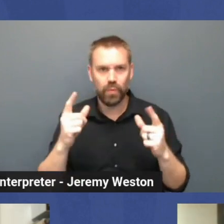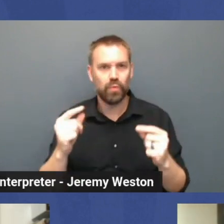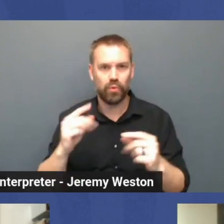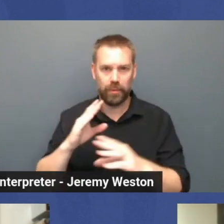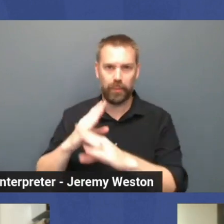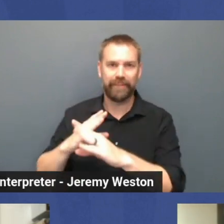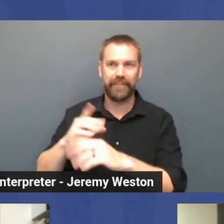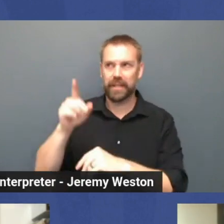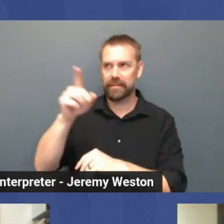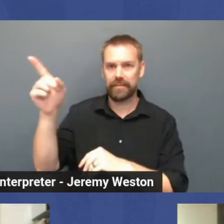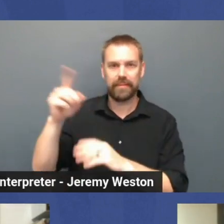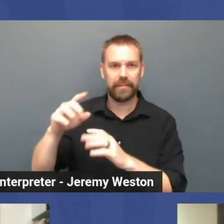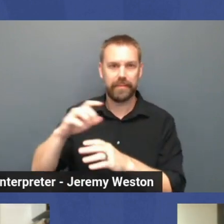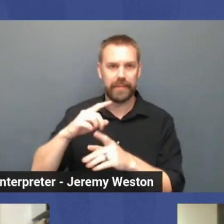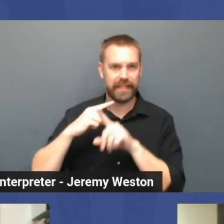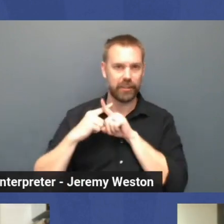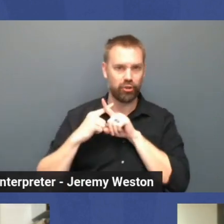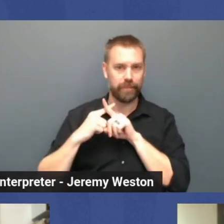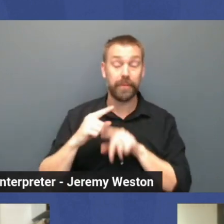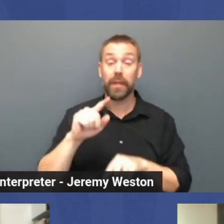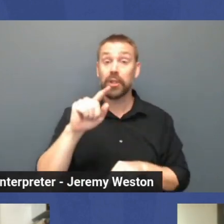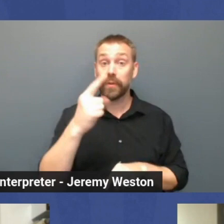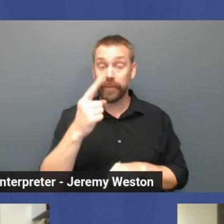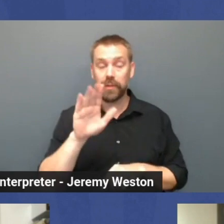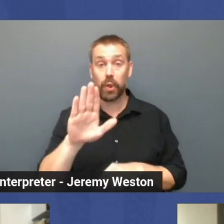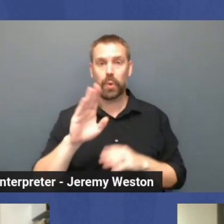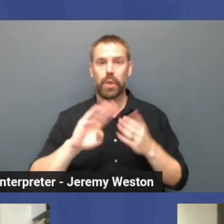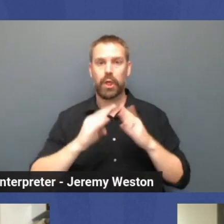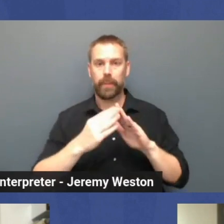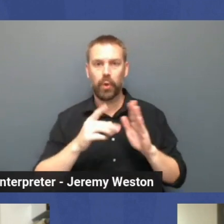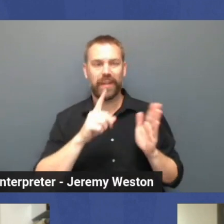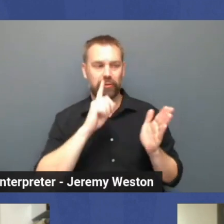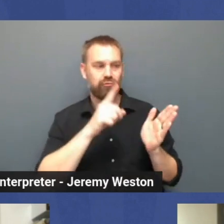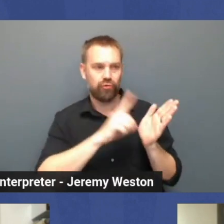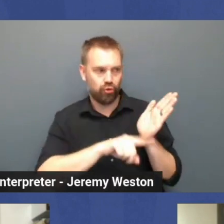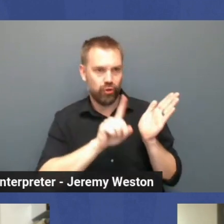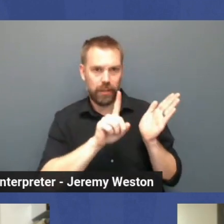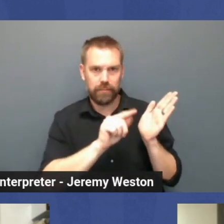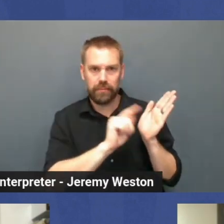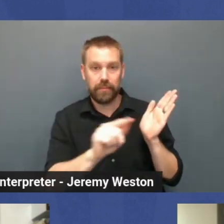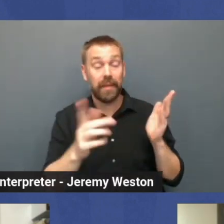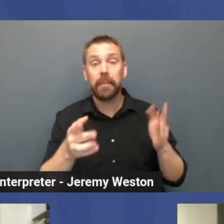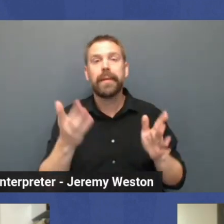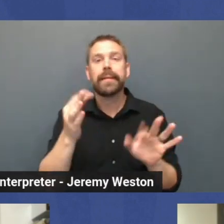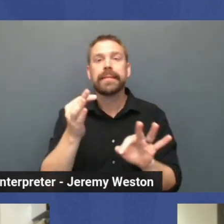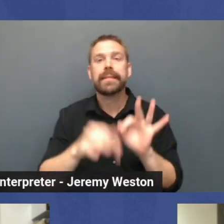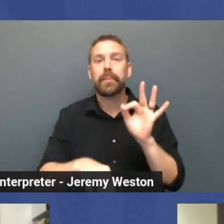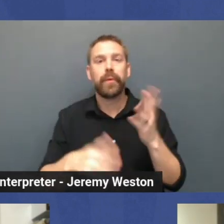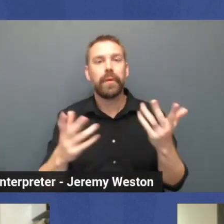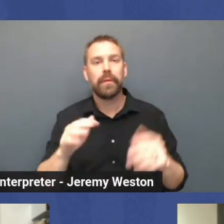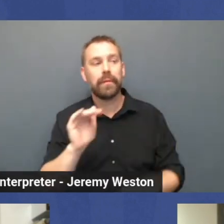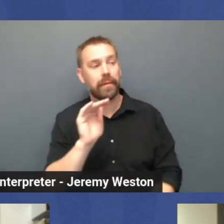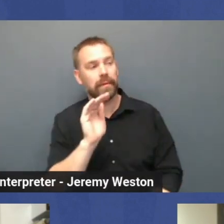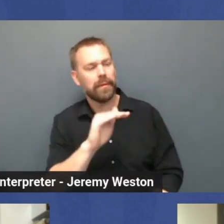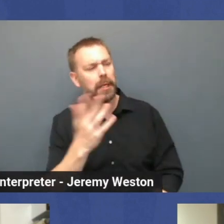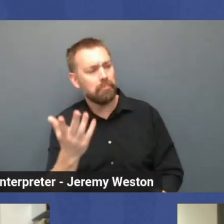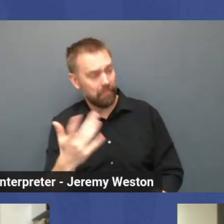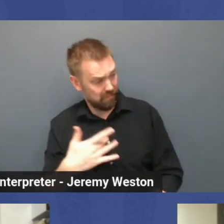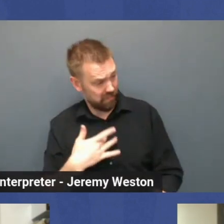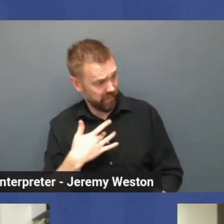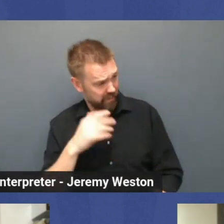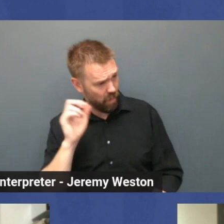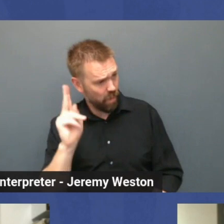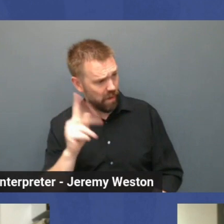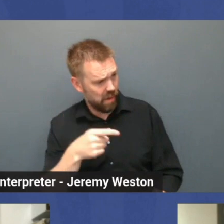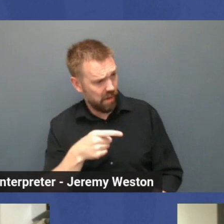first thing is, number one, check on the people in your community, right? So something as simple as, hey, you feeling okay? Like,